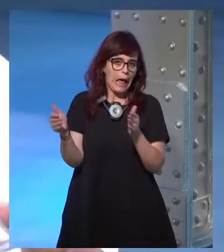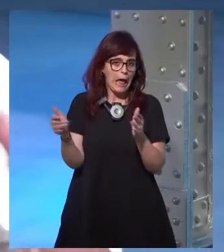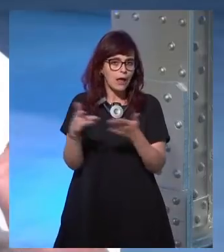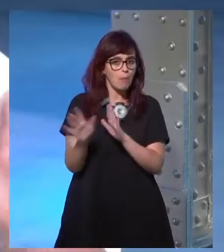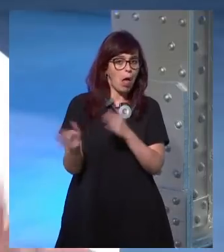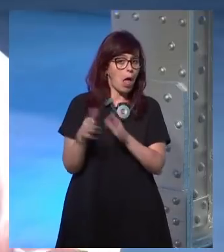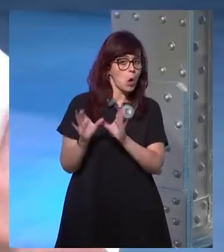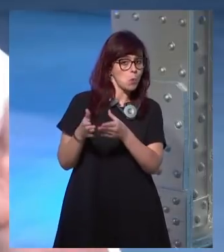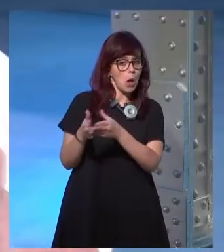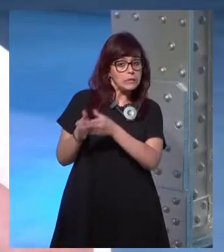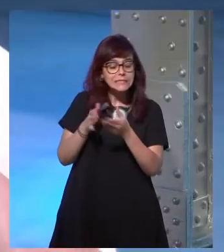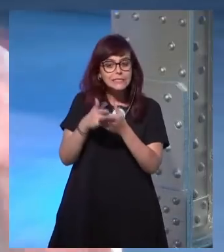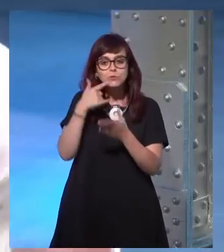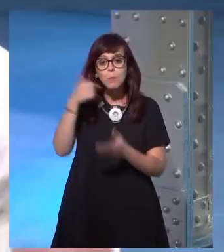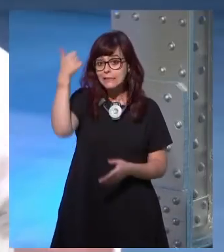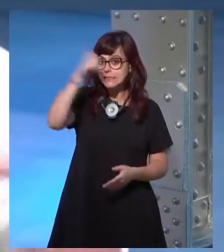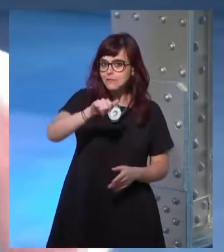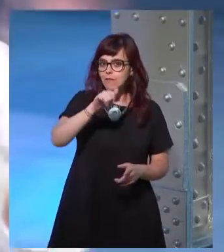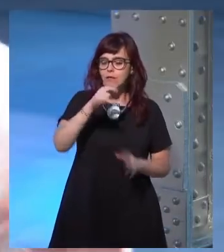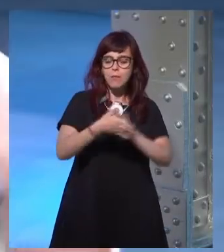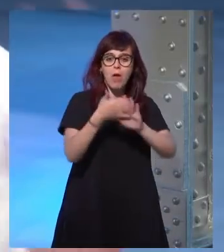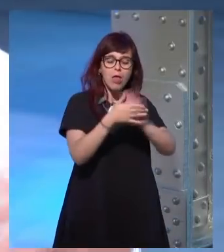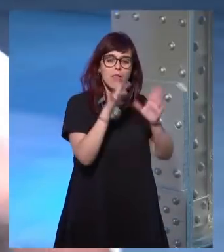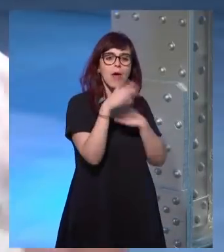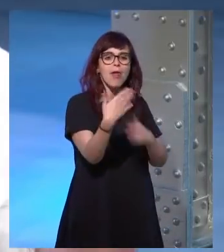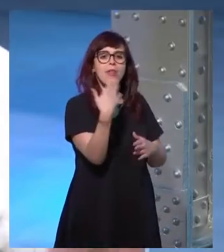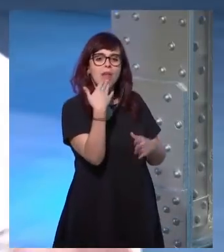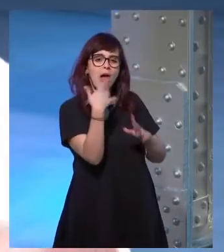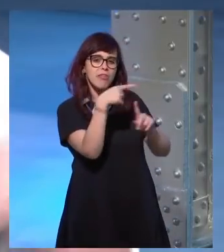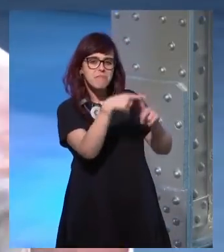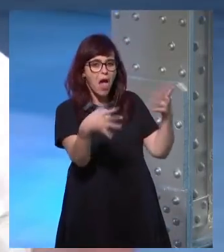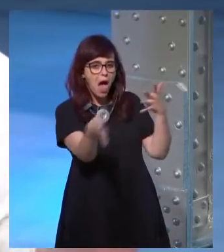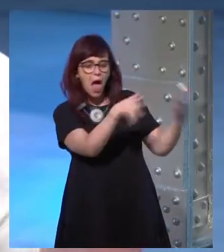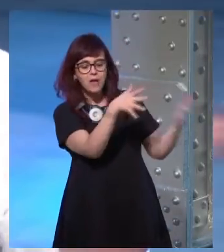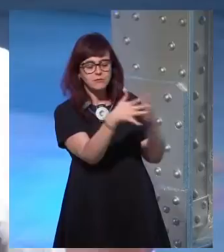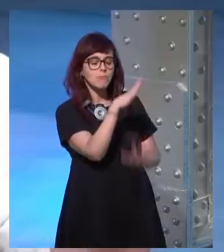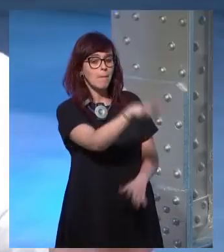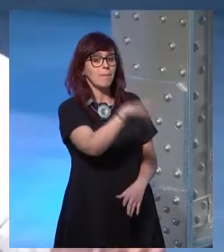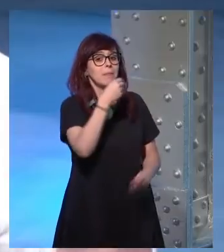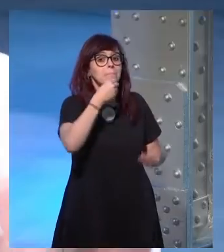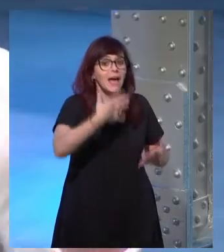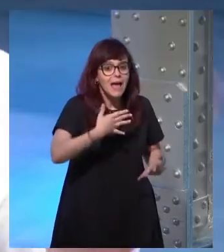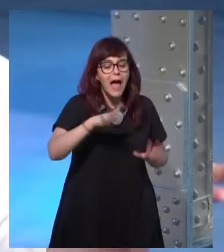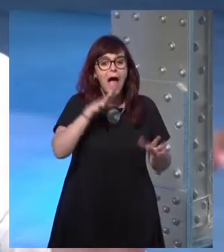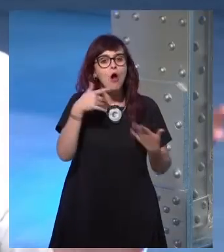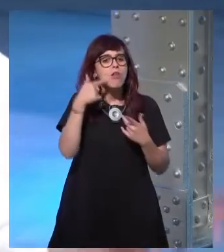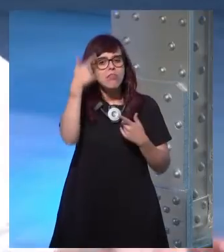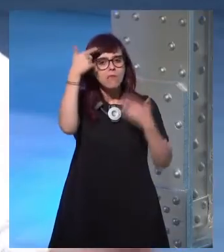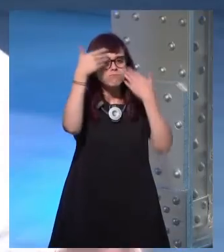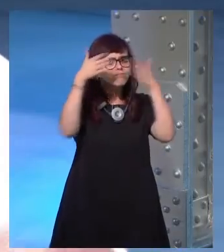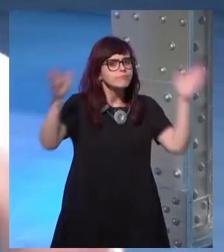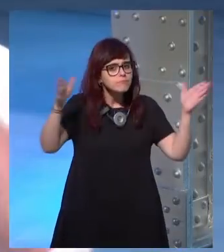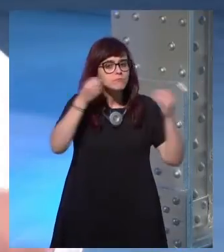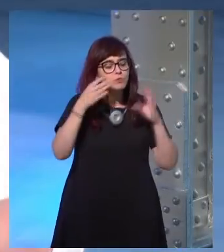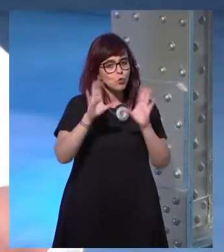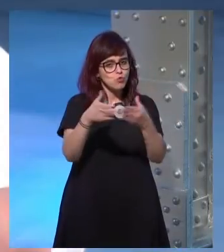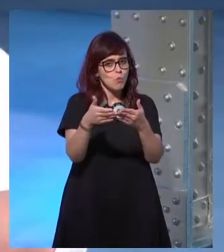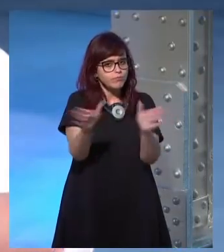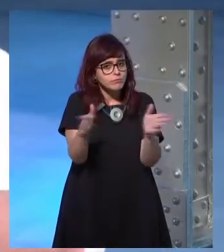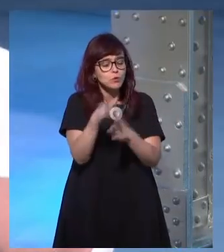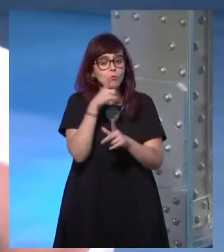really talk to you, and so it was weird. So there are now much more like, hey, here's a welcome reception for people. This is your first convention.